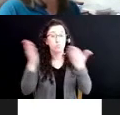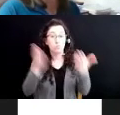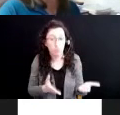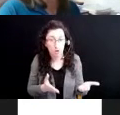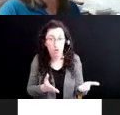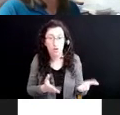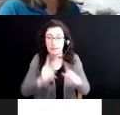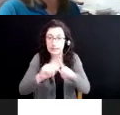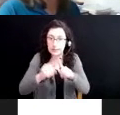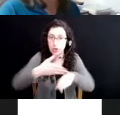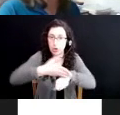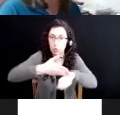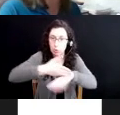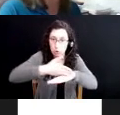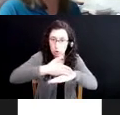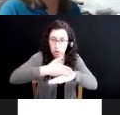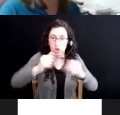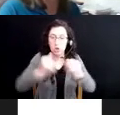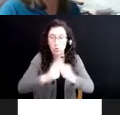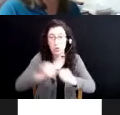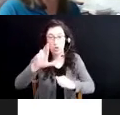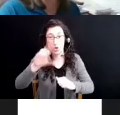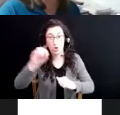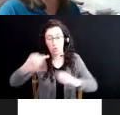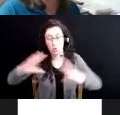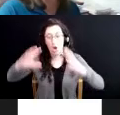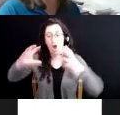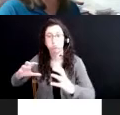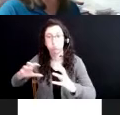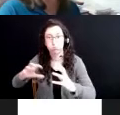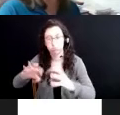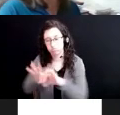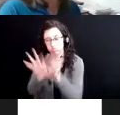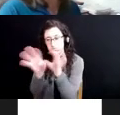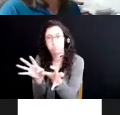pieces of wood with the root wad still attached, very valuable.